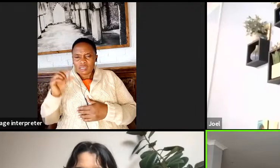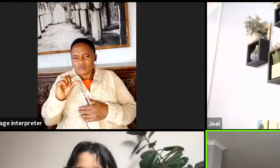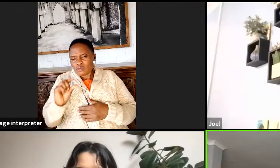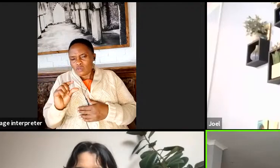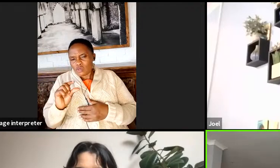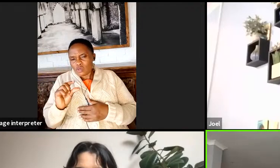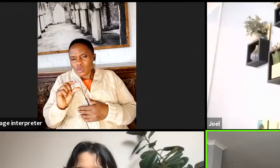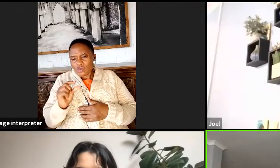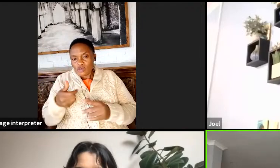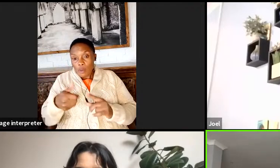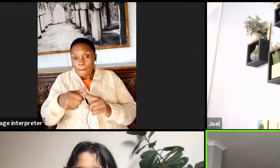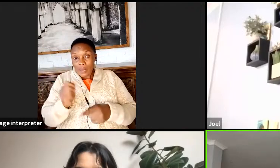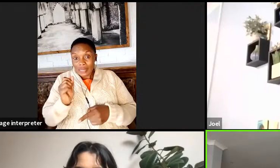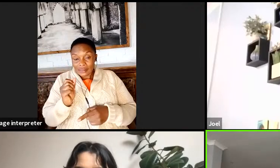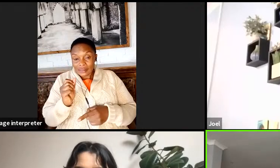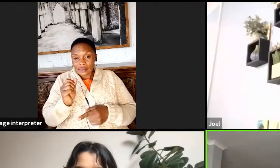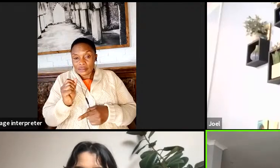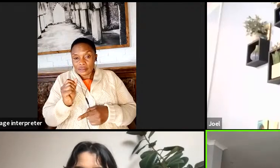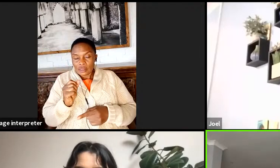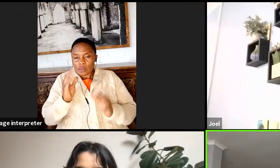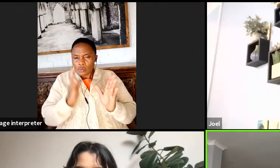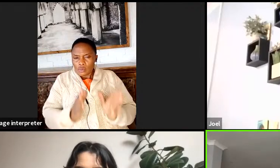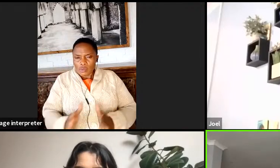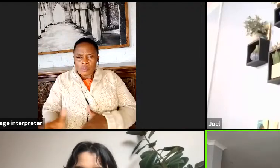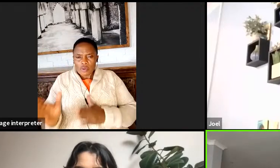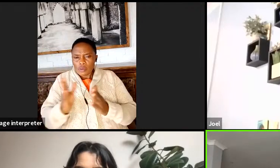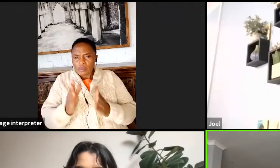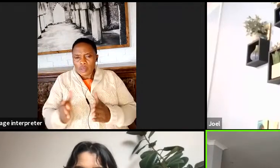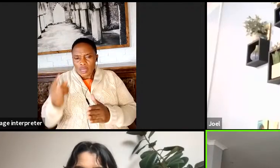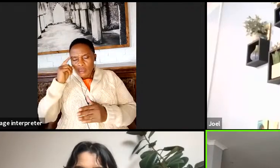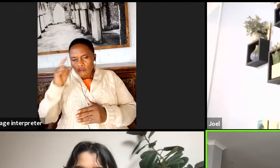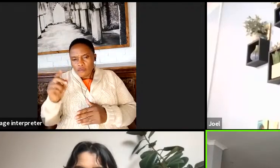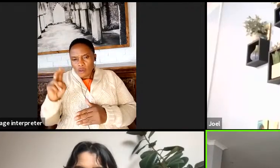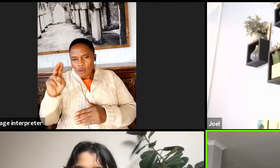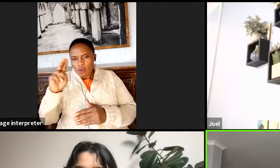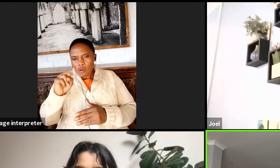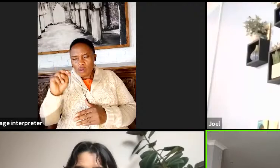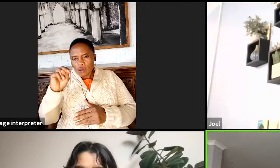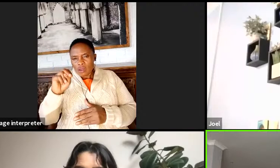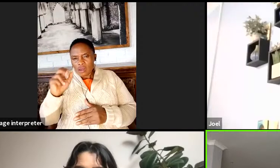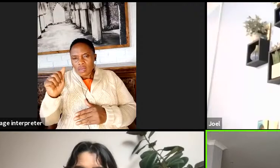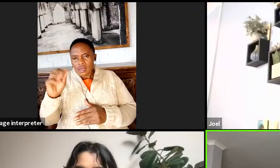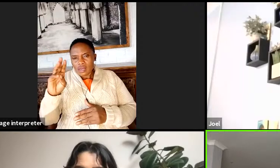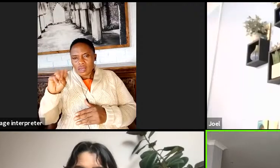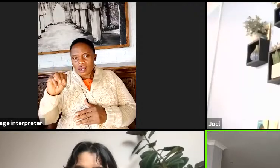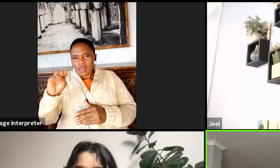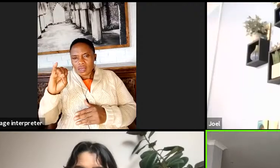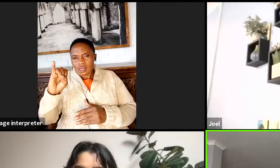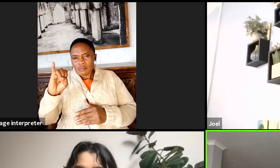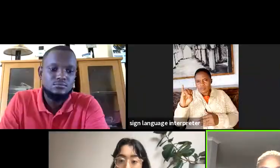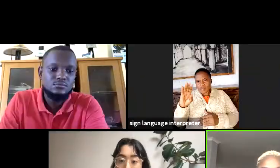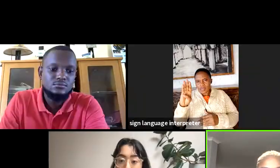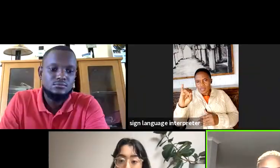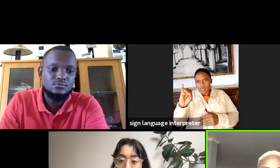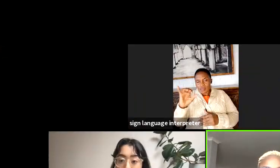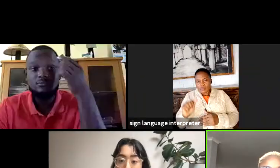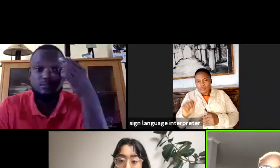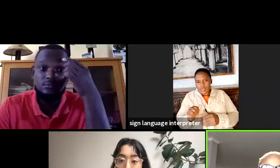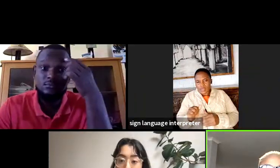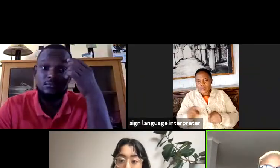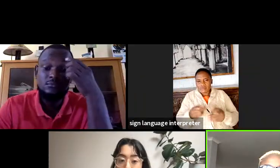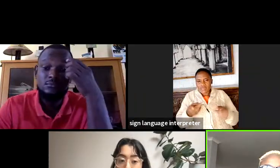few months as we prepare, especially for Namibia's review process that happened in May this